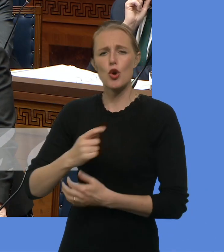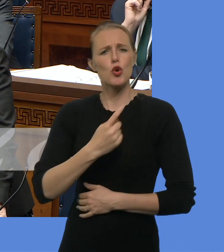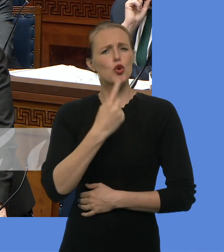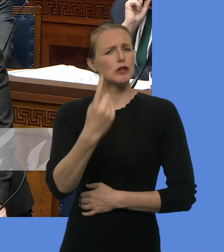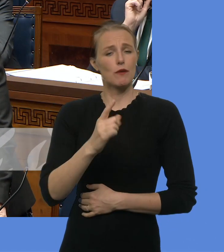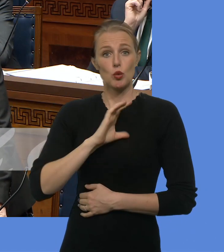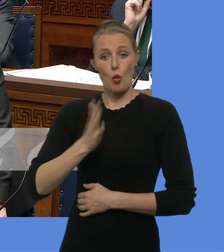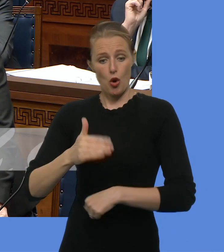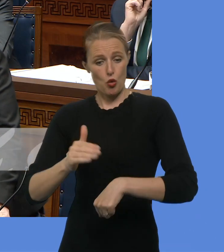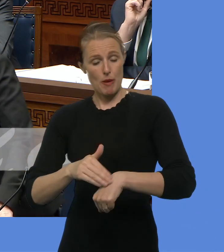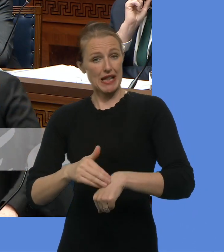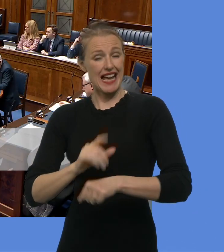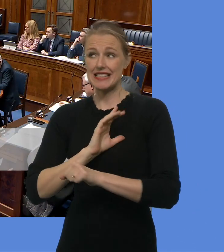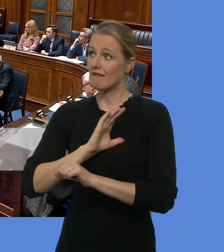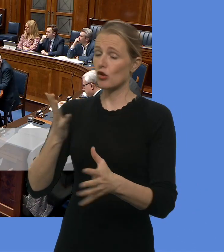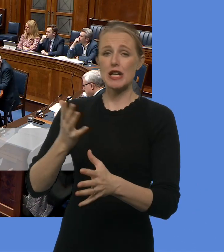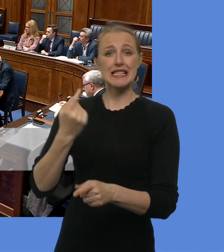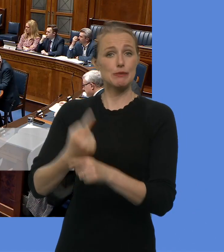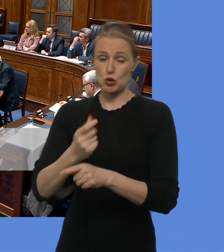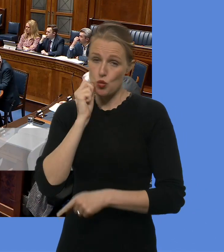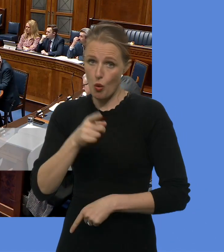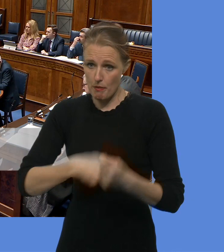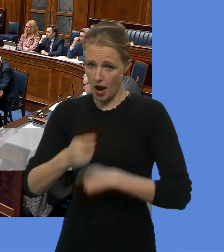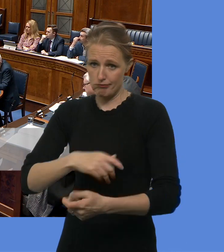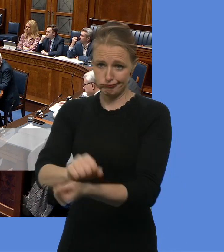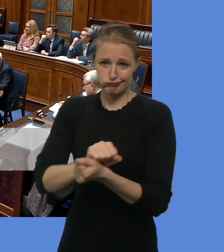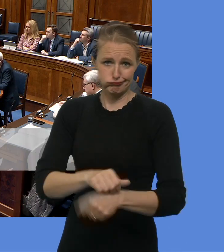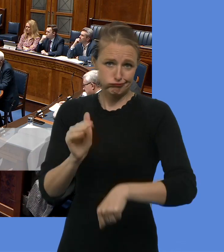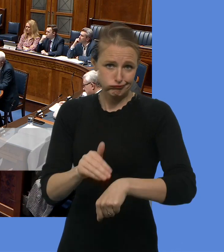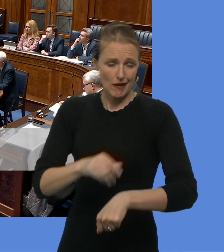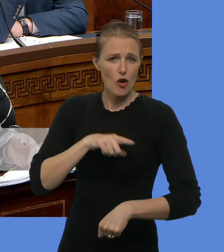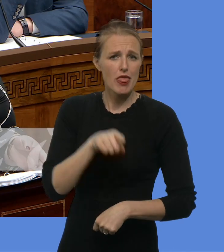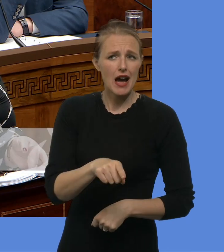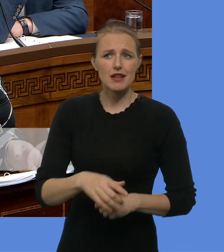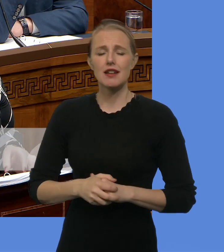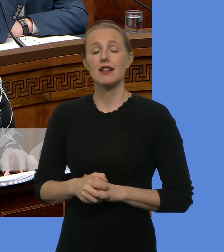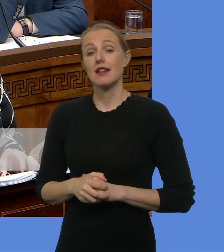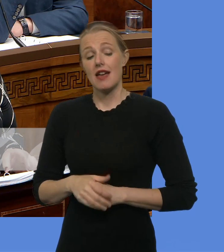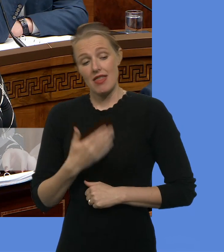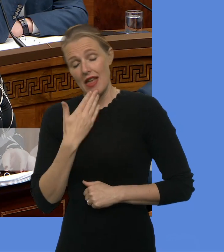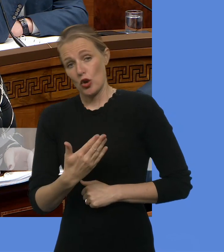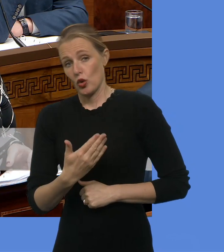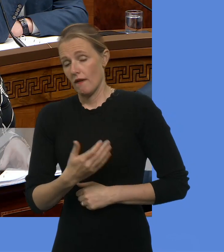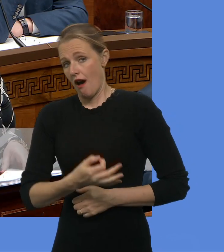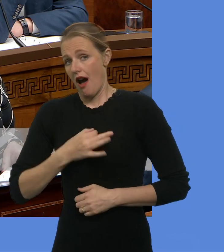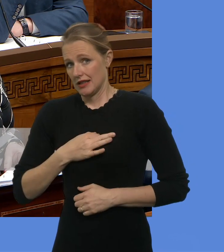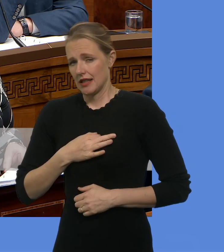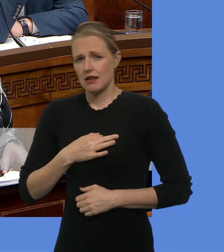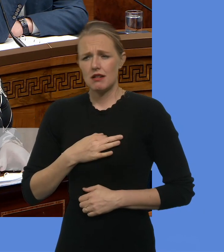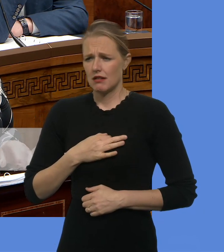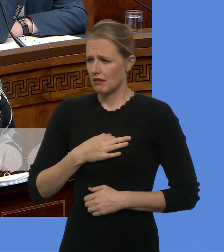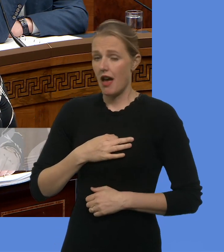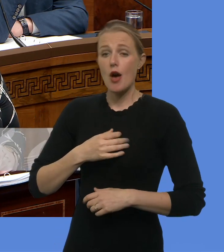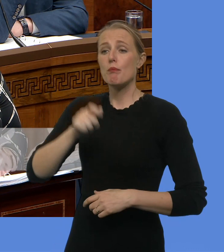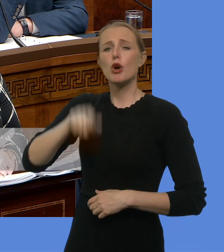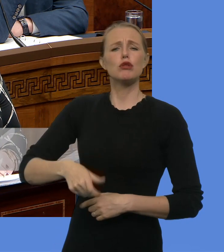to criminalise free speech? Minister. Well, I thank my colleague for this opportunity. I have no plans to